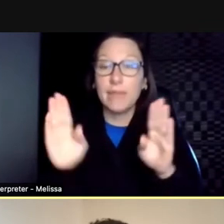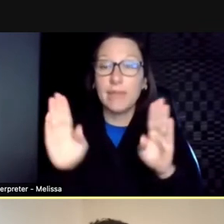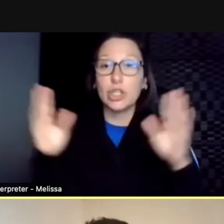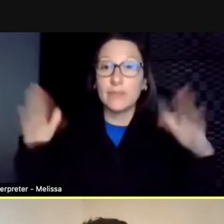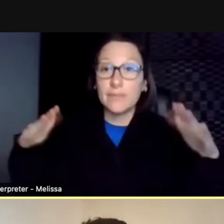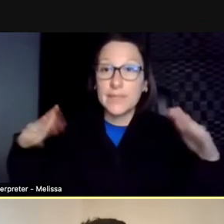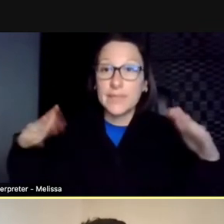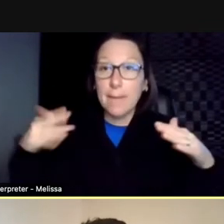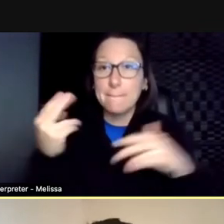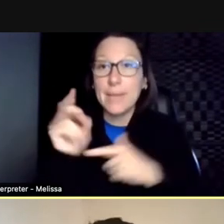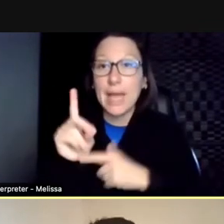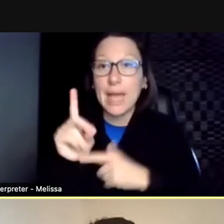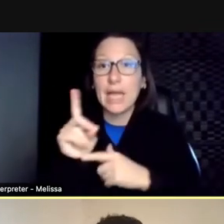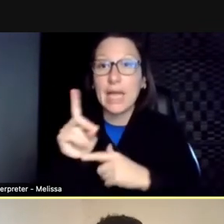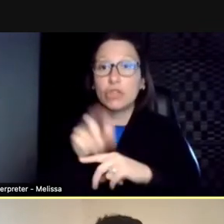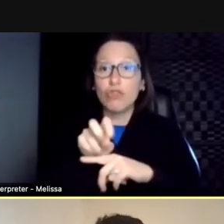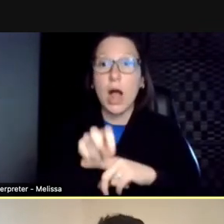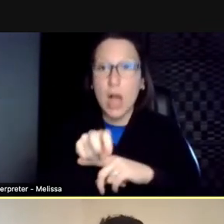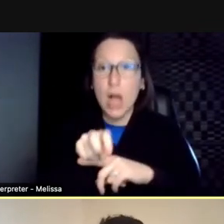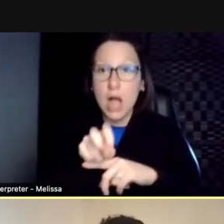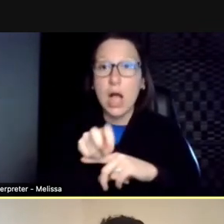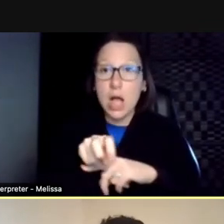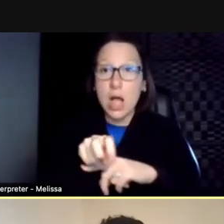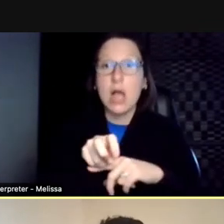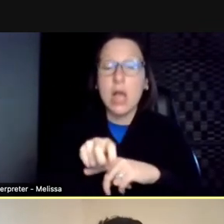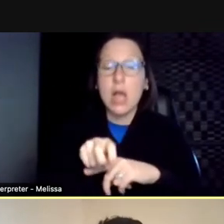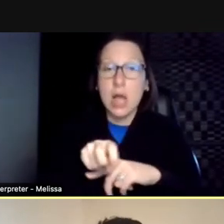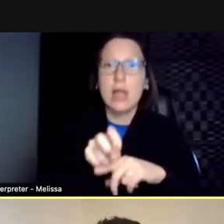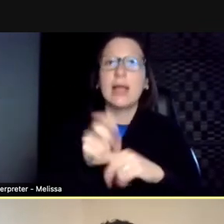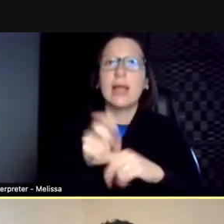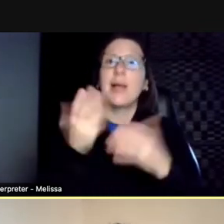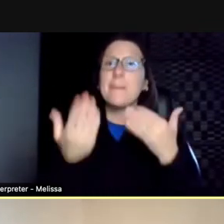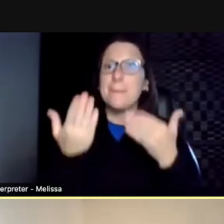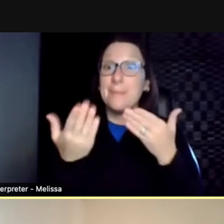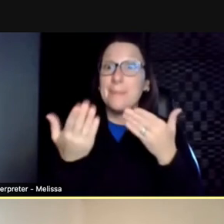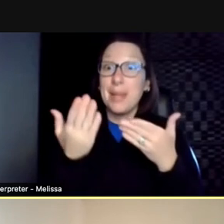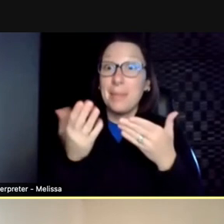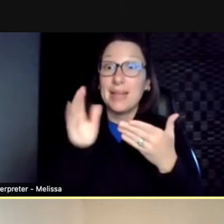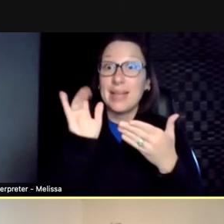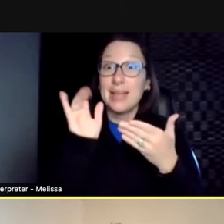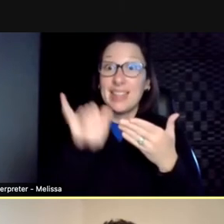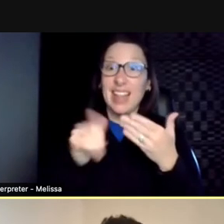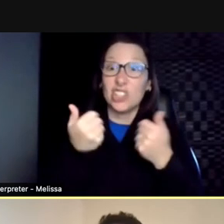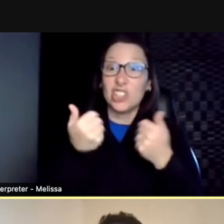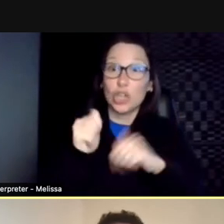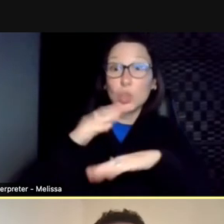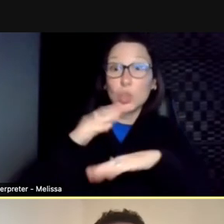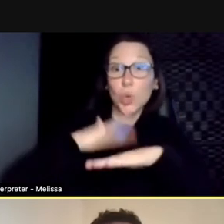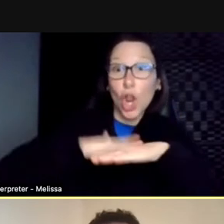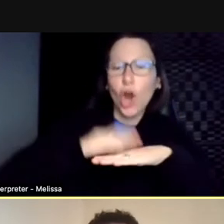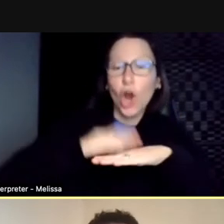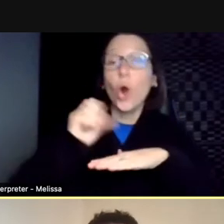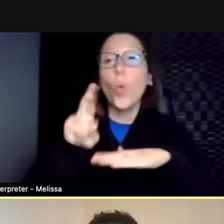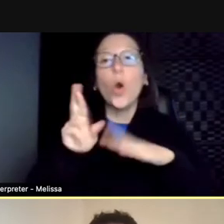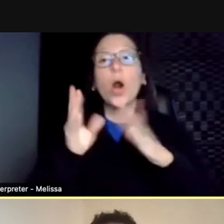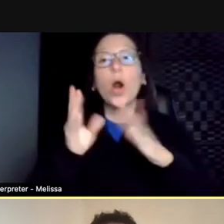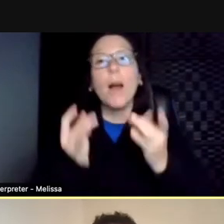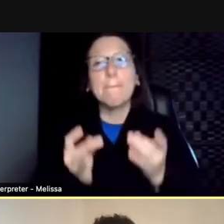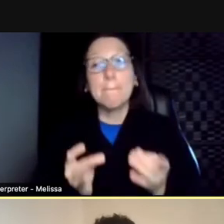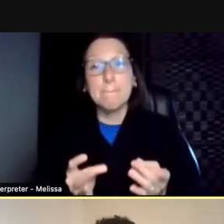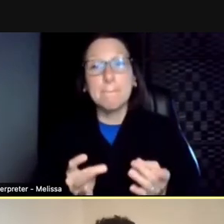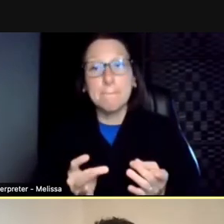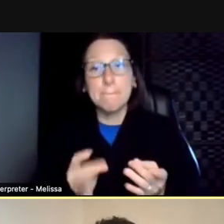rocking, consider maybe that they're doing those things to give themselves alerting or calming sensory input in